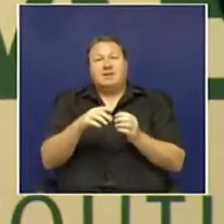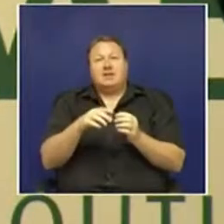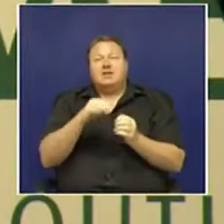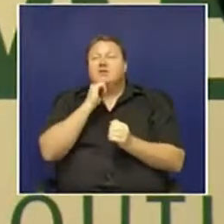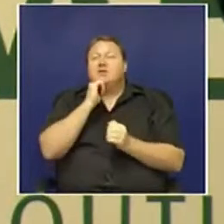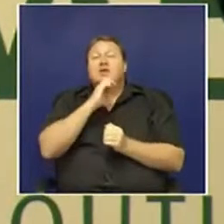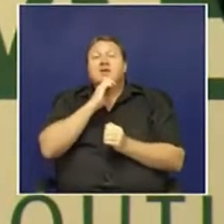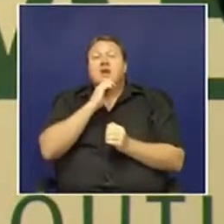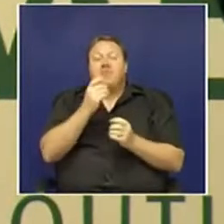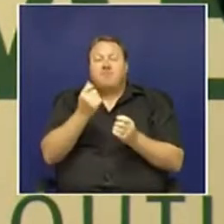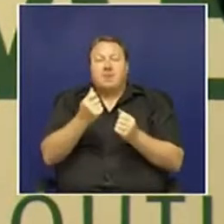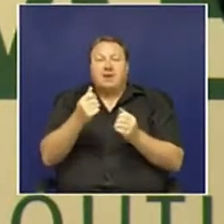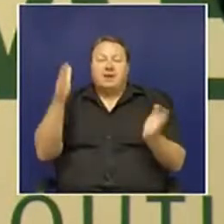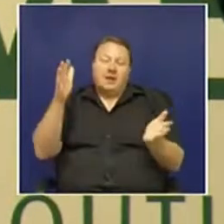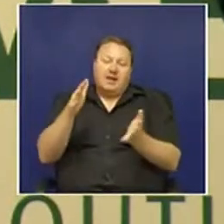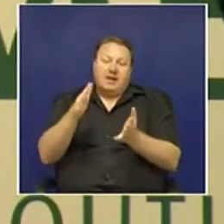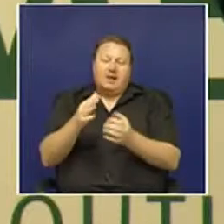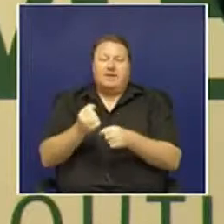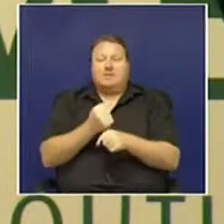3.1% the year after.